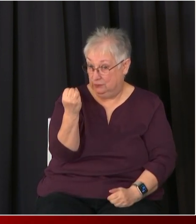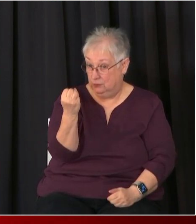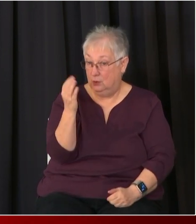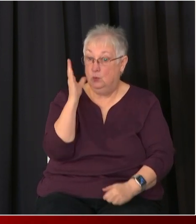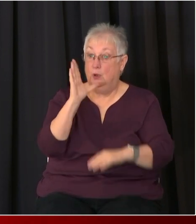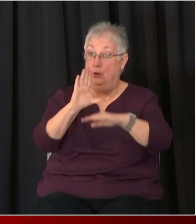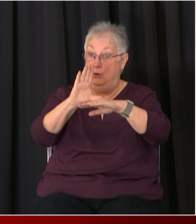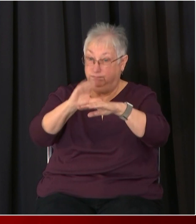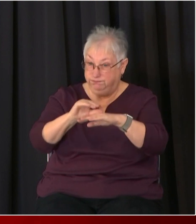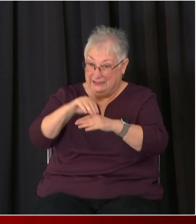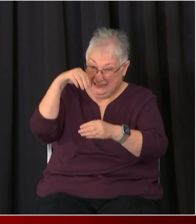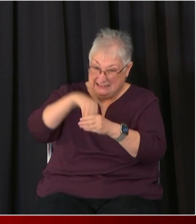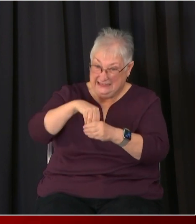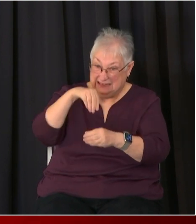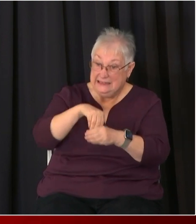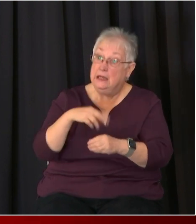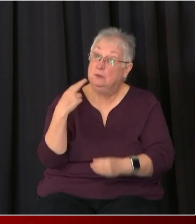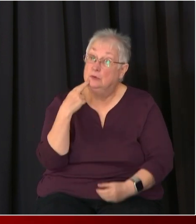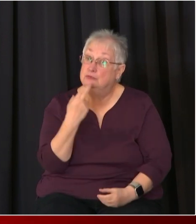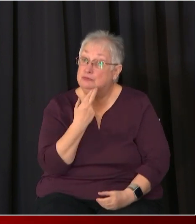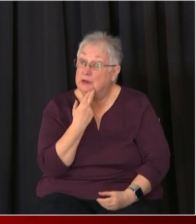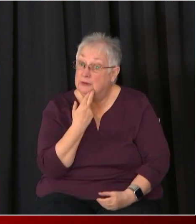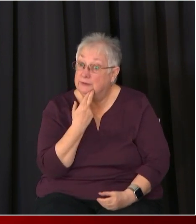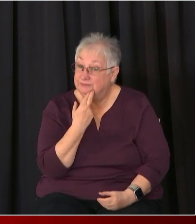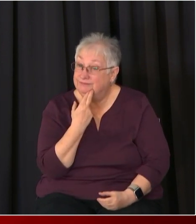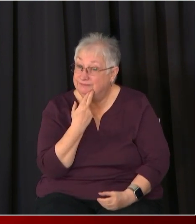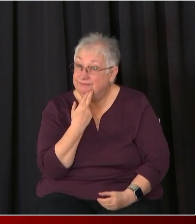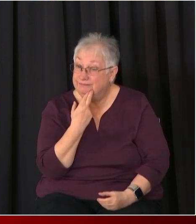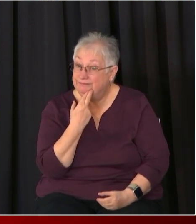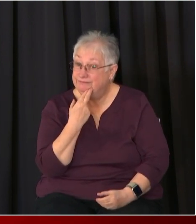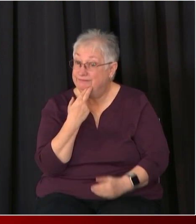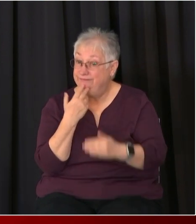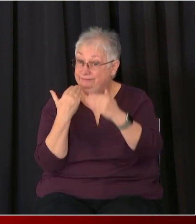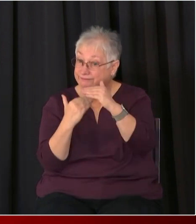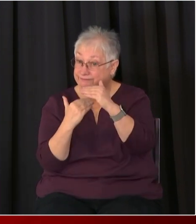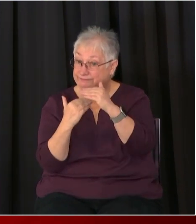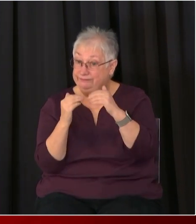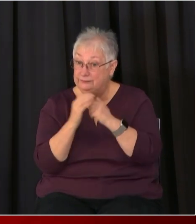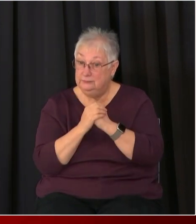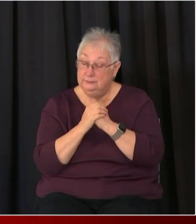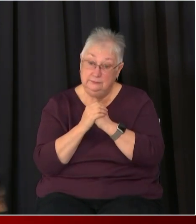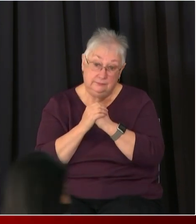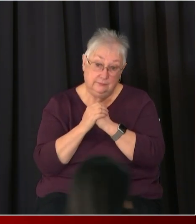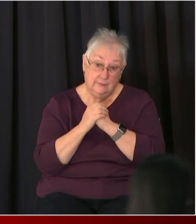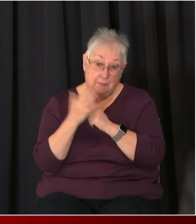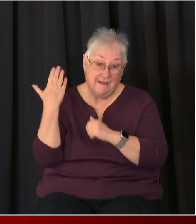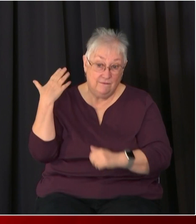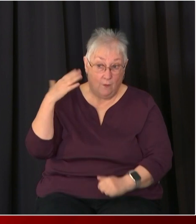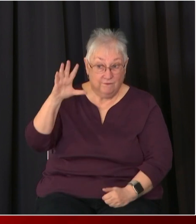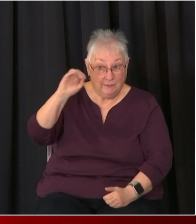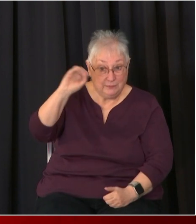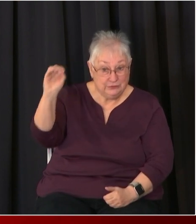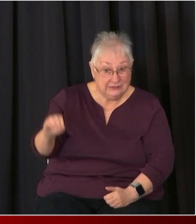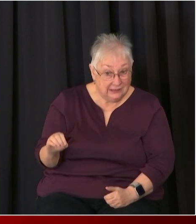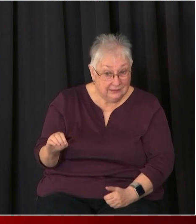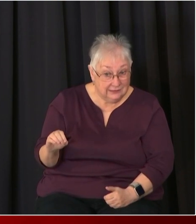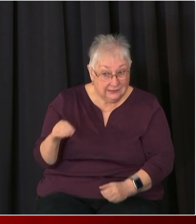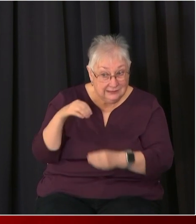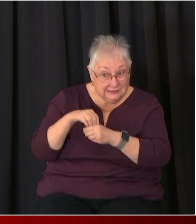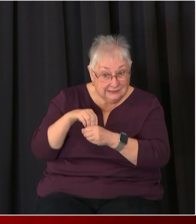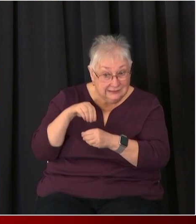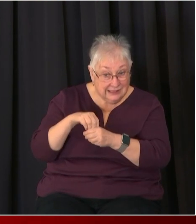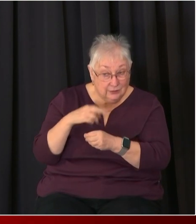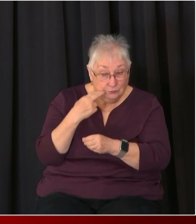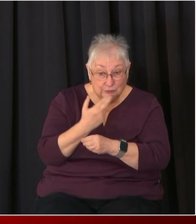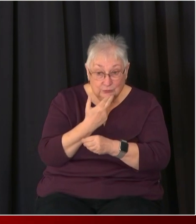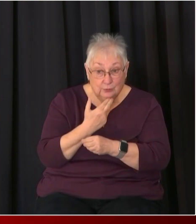reducing indoor restaurant capacity by half to 25%. We also